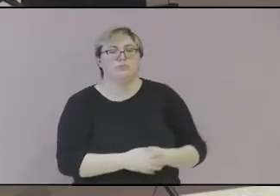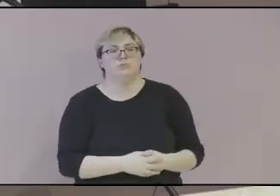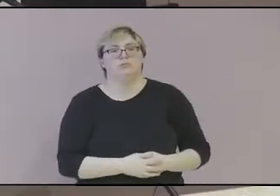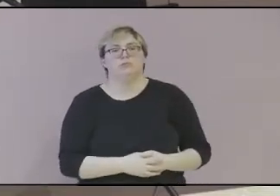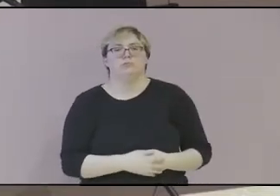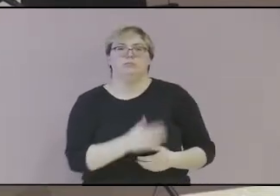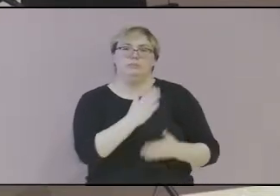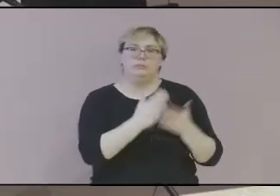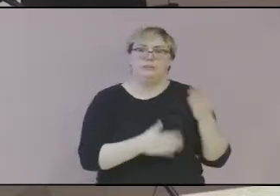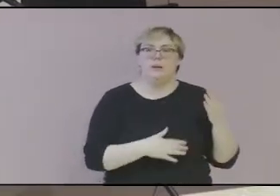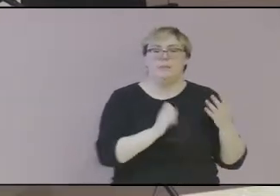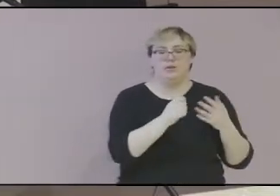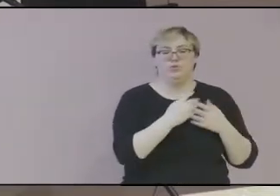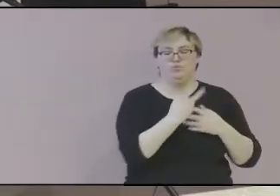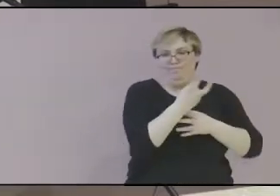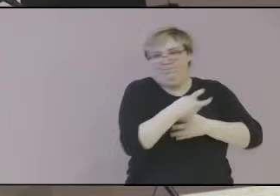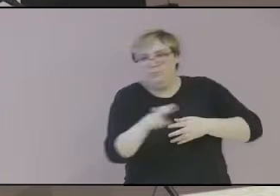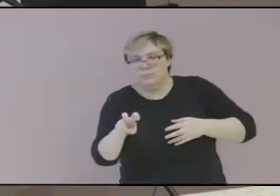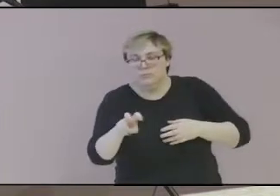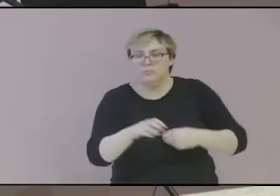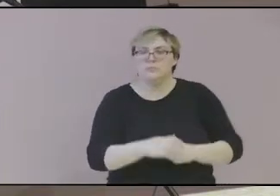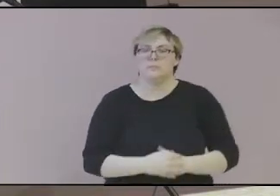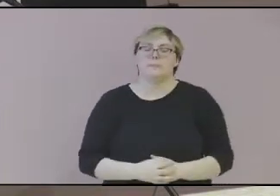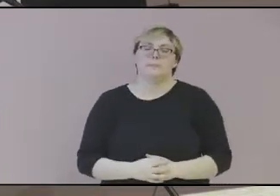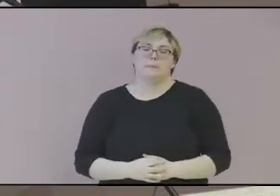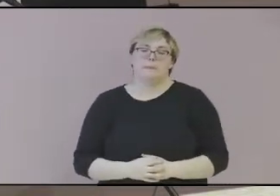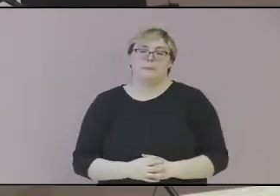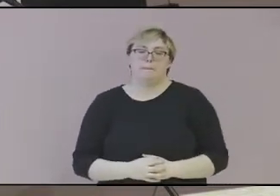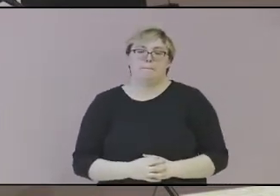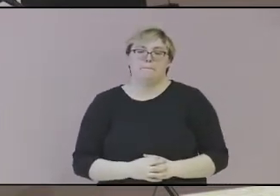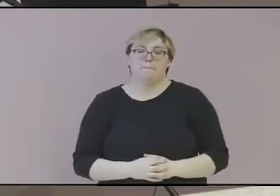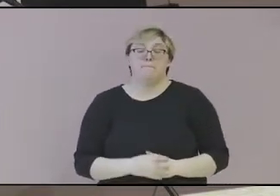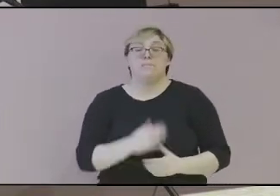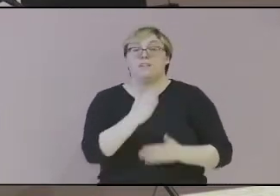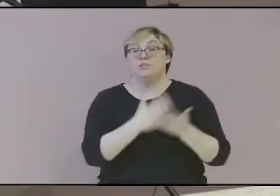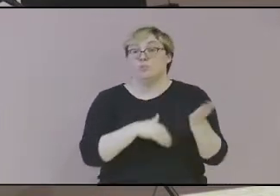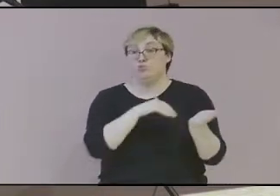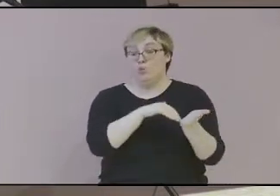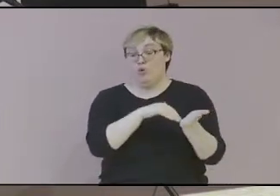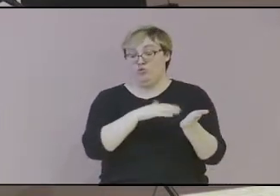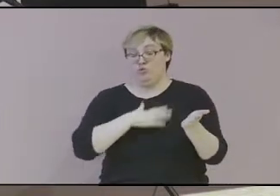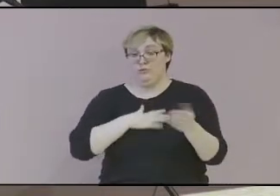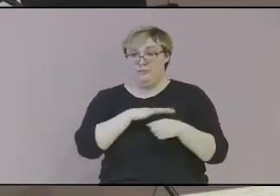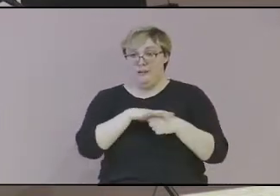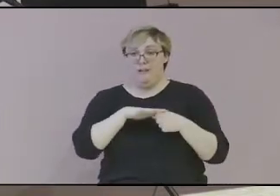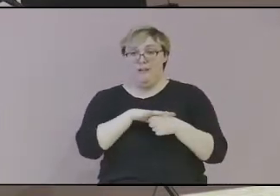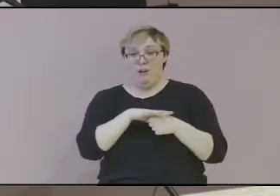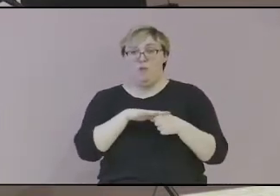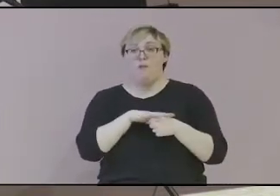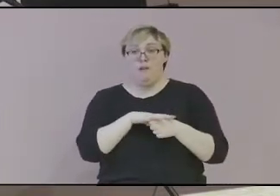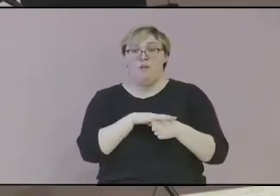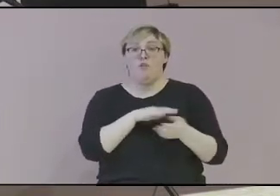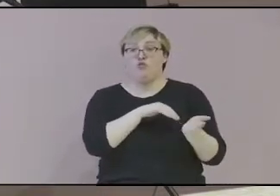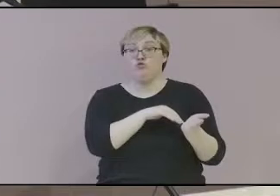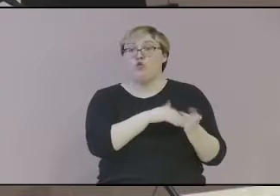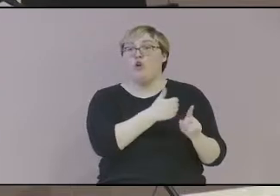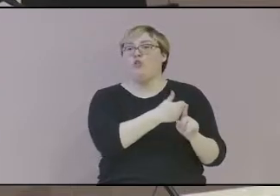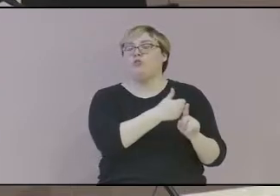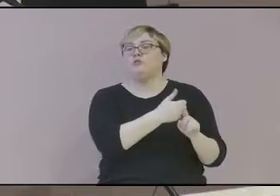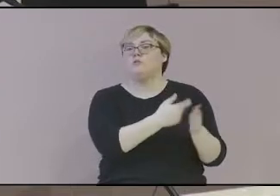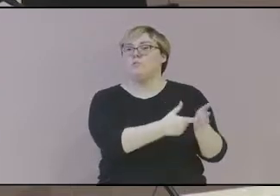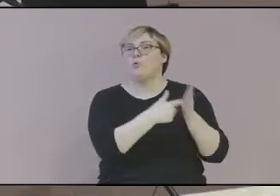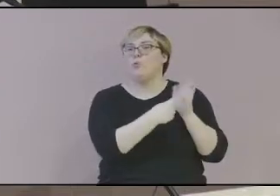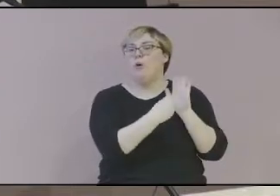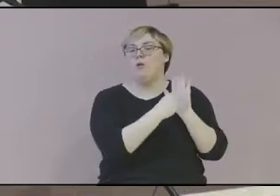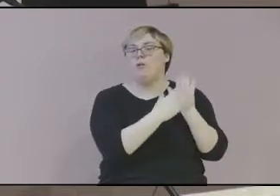asked doctors not to talk to the press and to sign NDAs. So there's a lot of stories that have not come out. I'm sure more will come out as